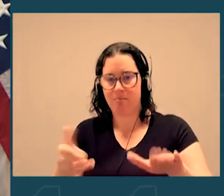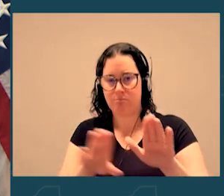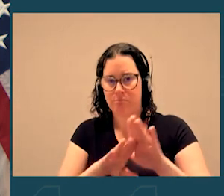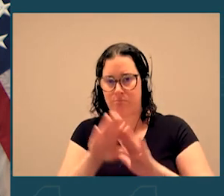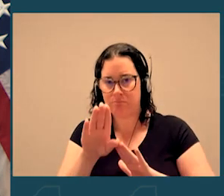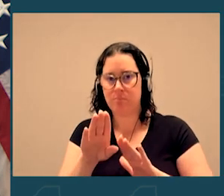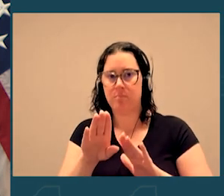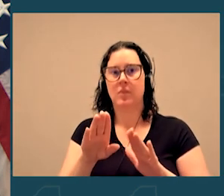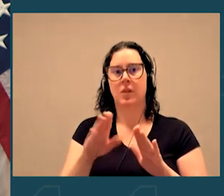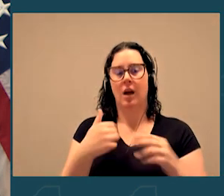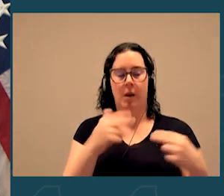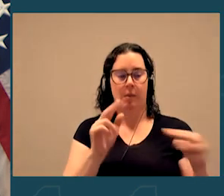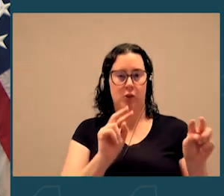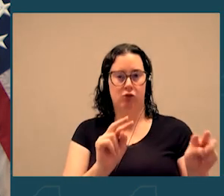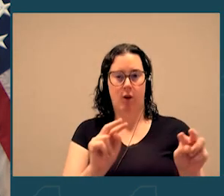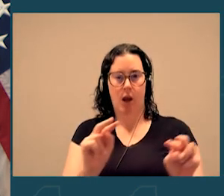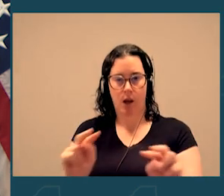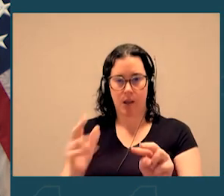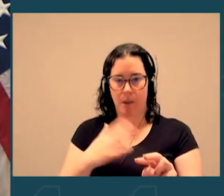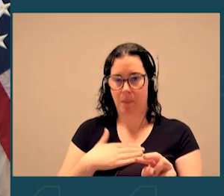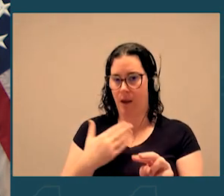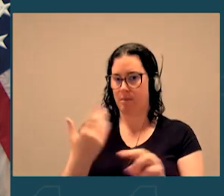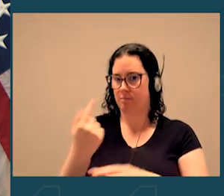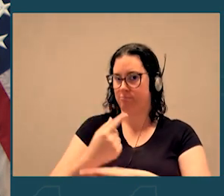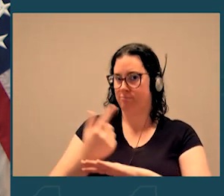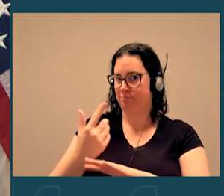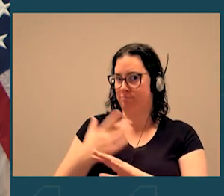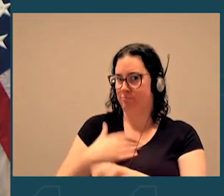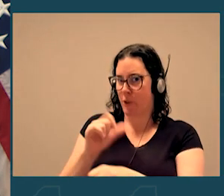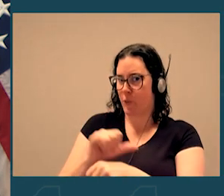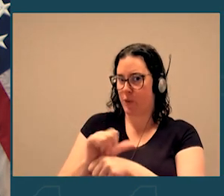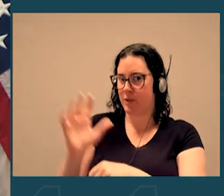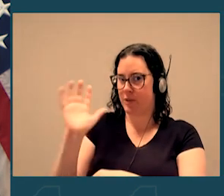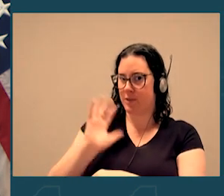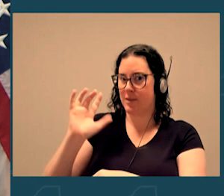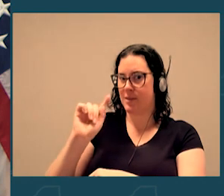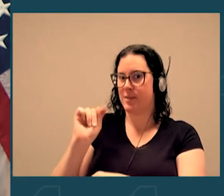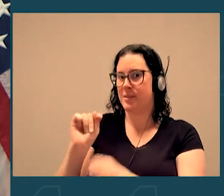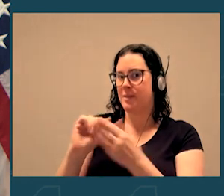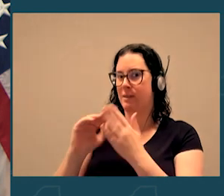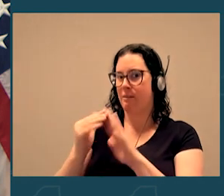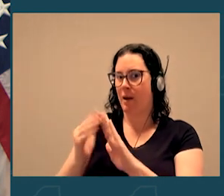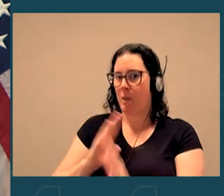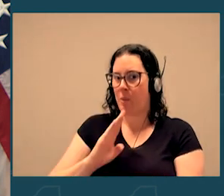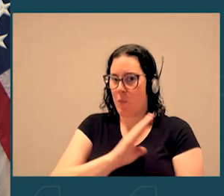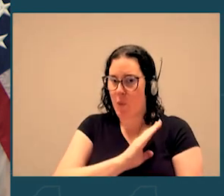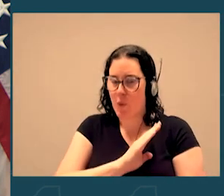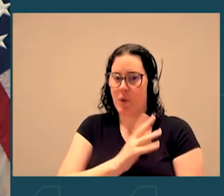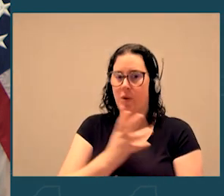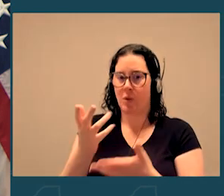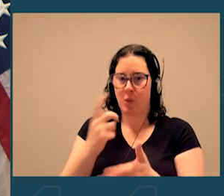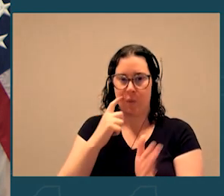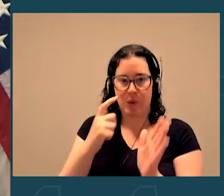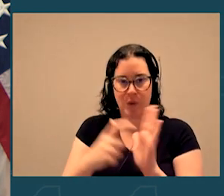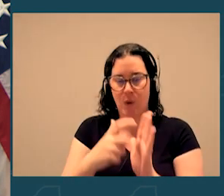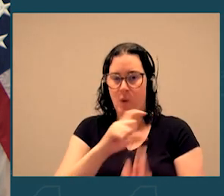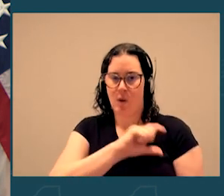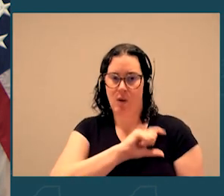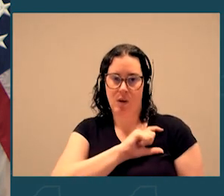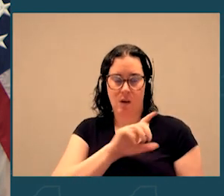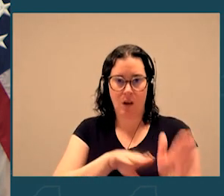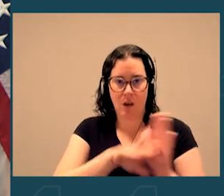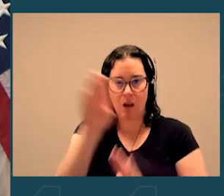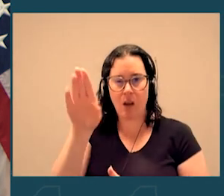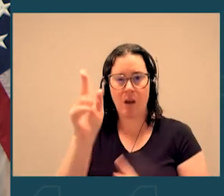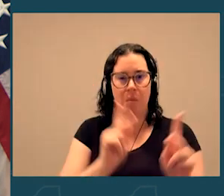been tracking this since my days on the town board with Tom. And we started seeing the numbers go up. The police would tell us there's kids overdosing from heroin. What do you mean, heroin